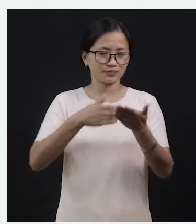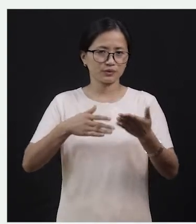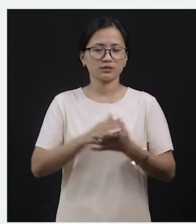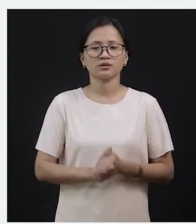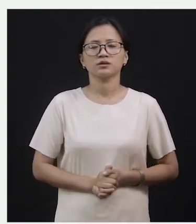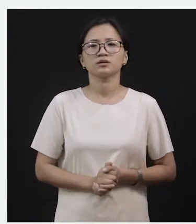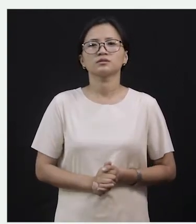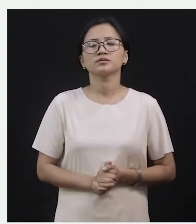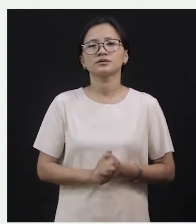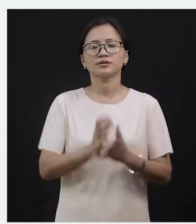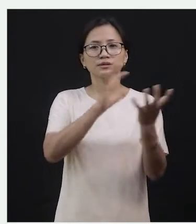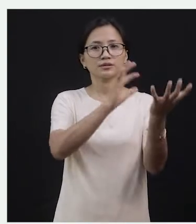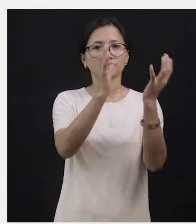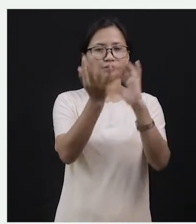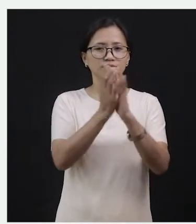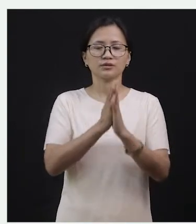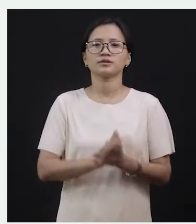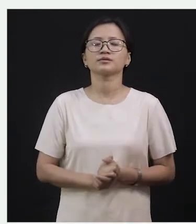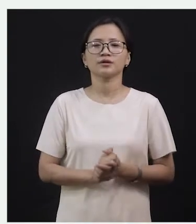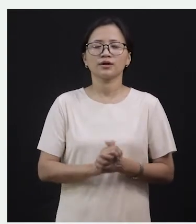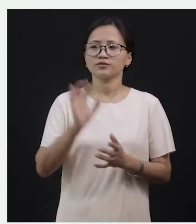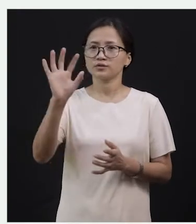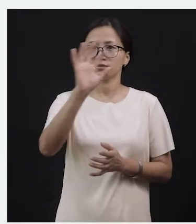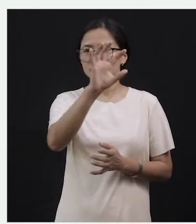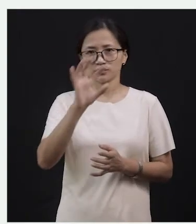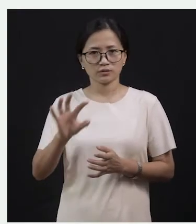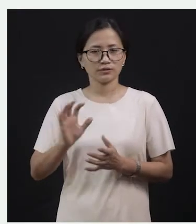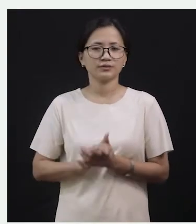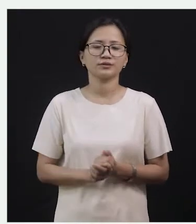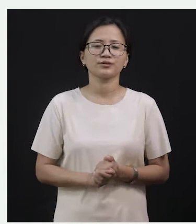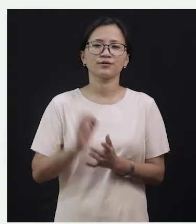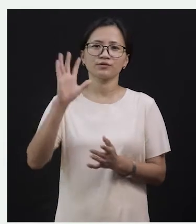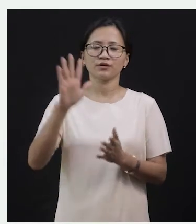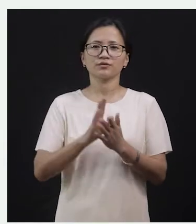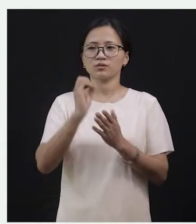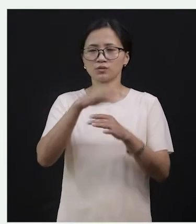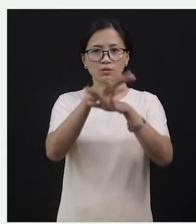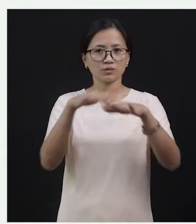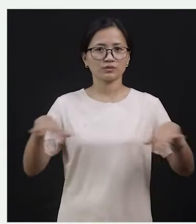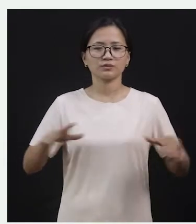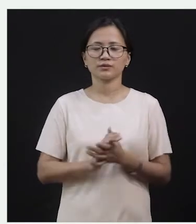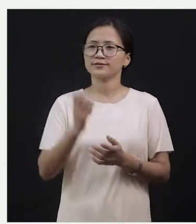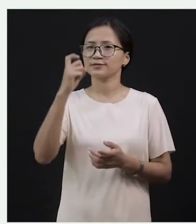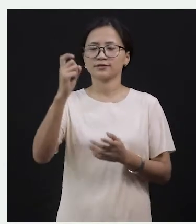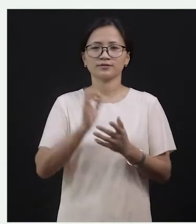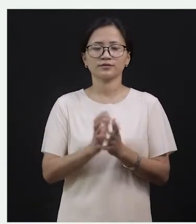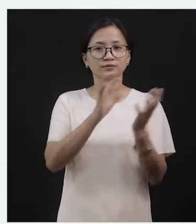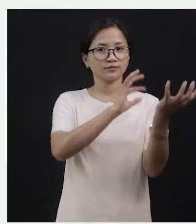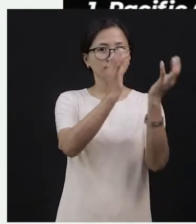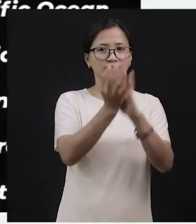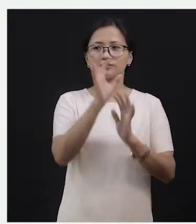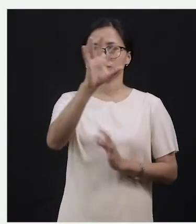the continents. Okay, so altogether we have 5 oceans and we have 7 continents.